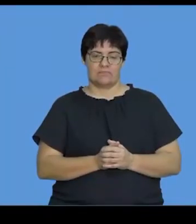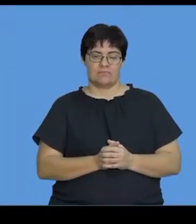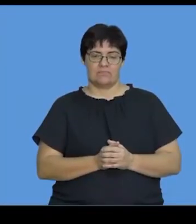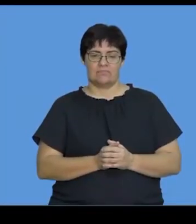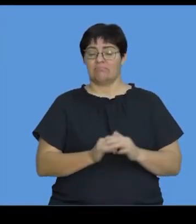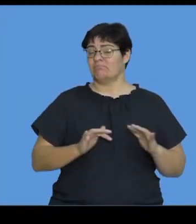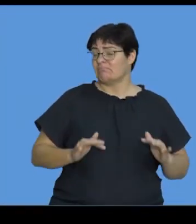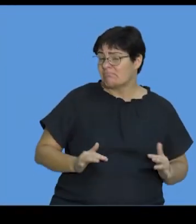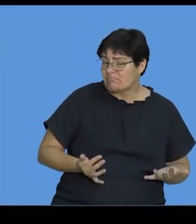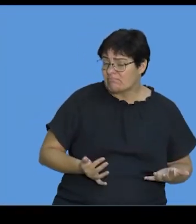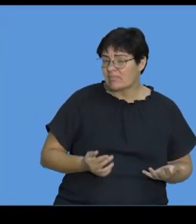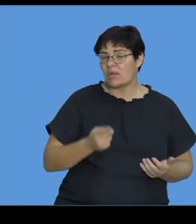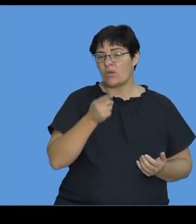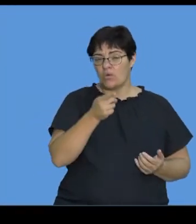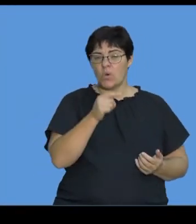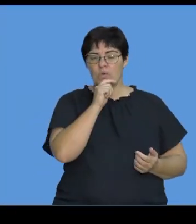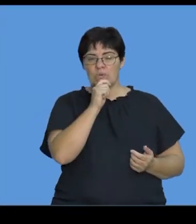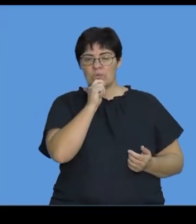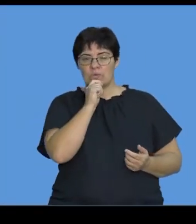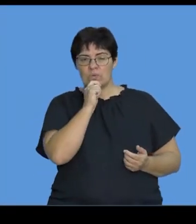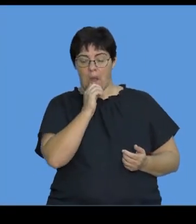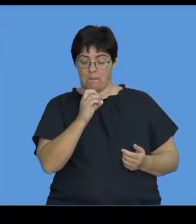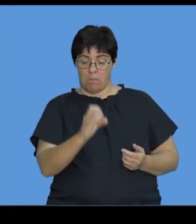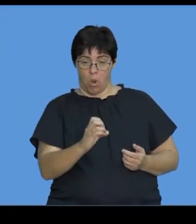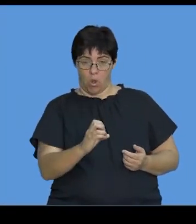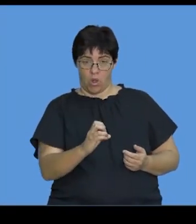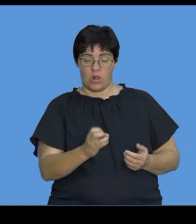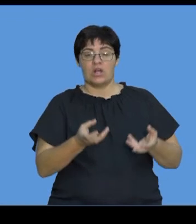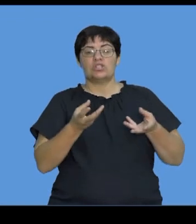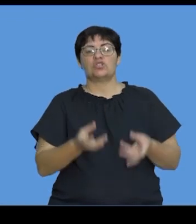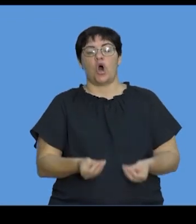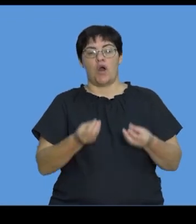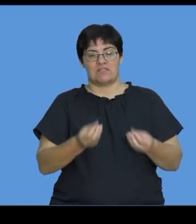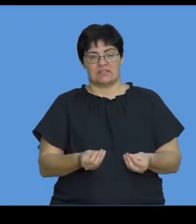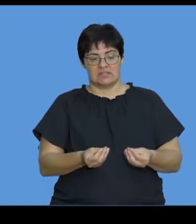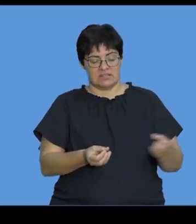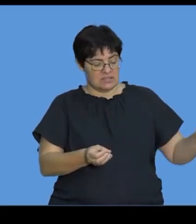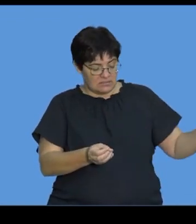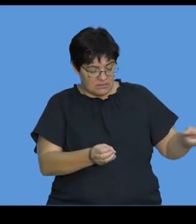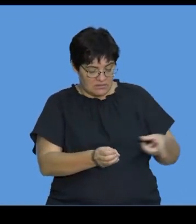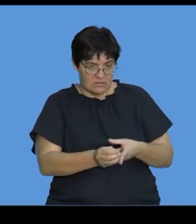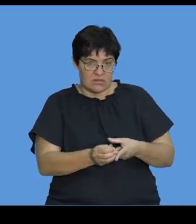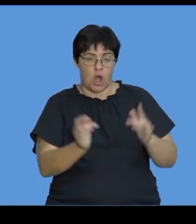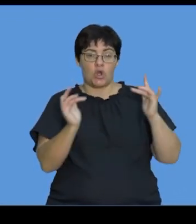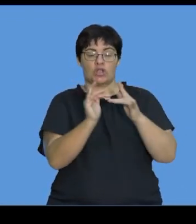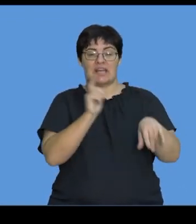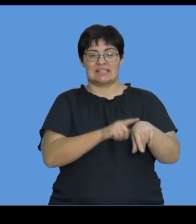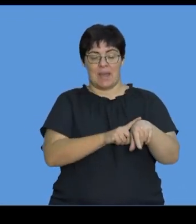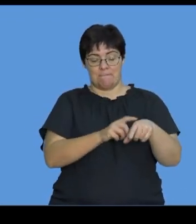Now, how would using a softer ball affect the contact